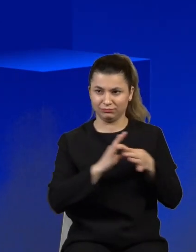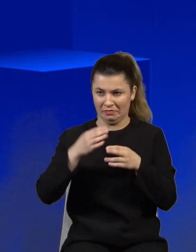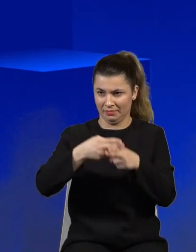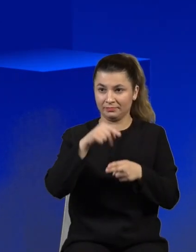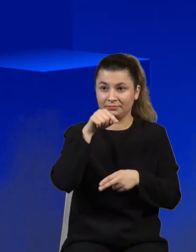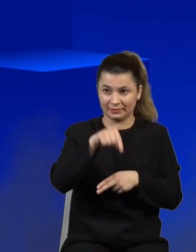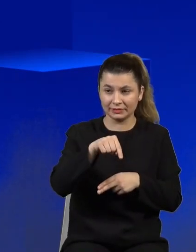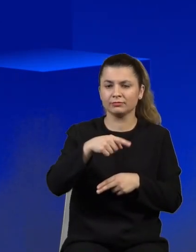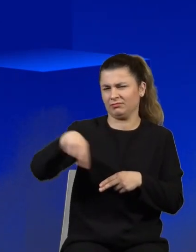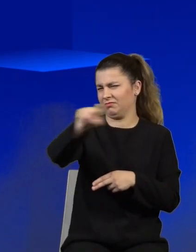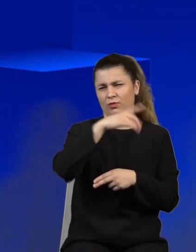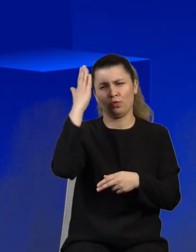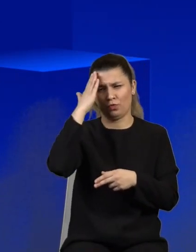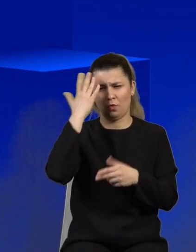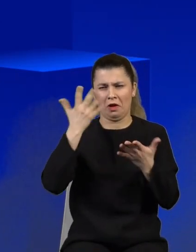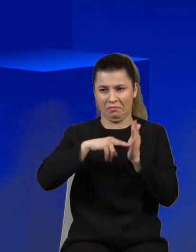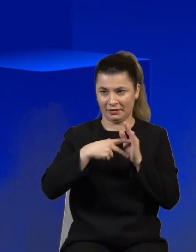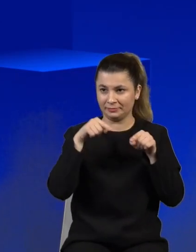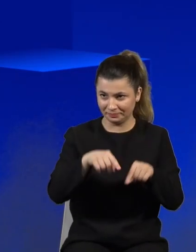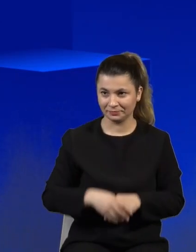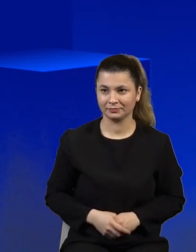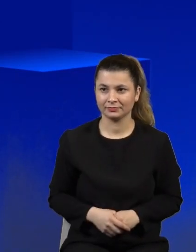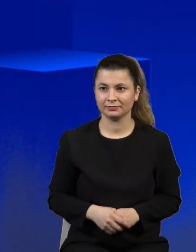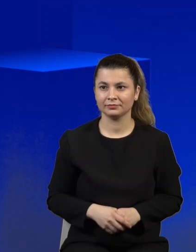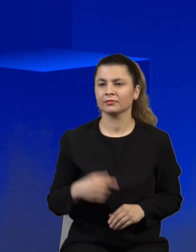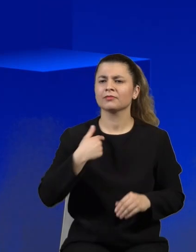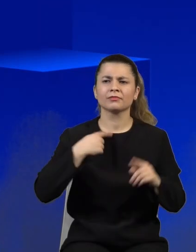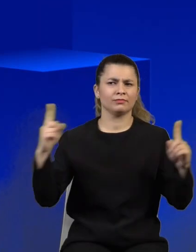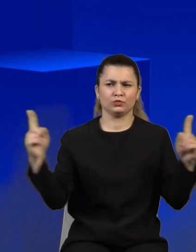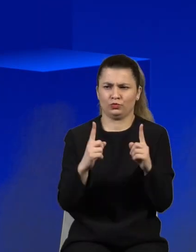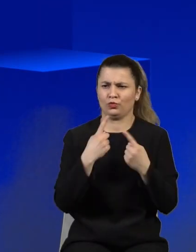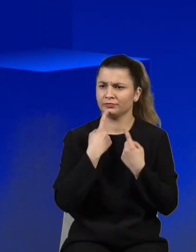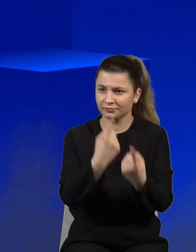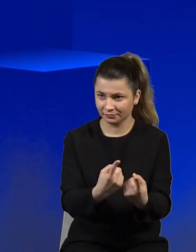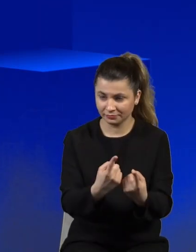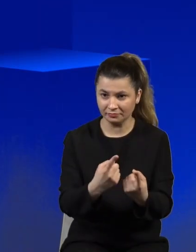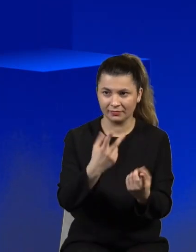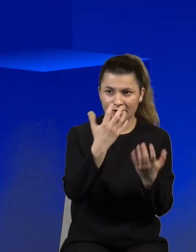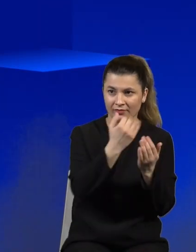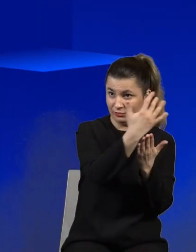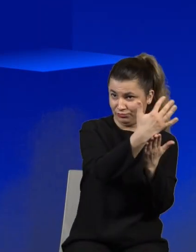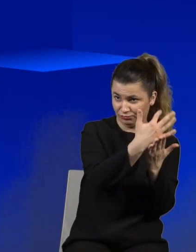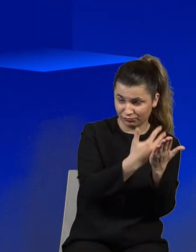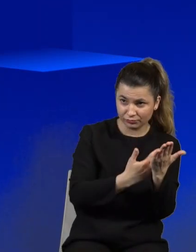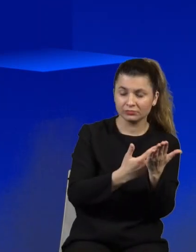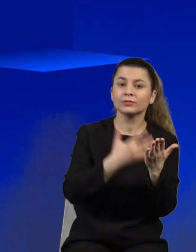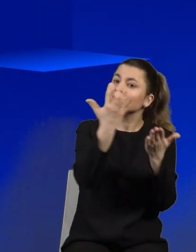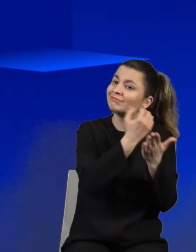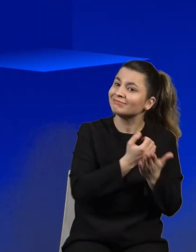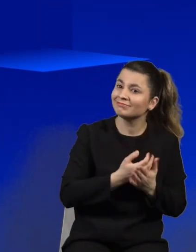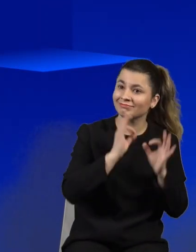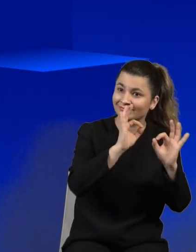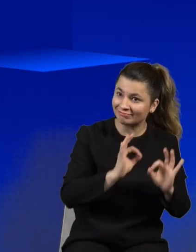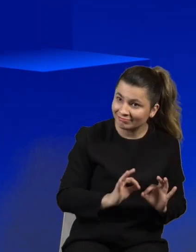of achievements and describes different areas where the